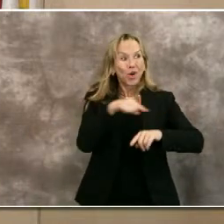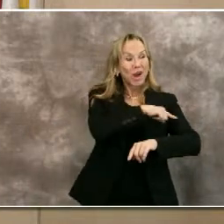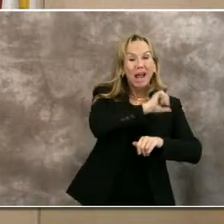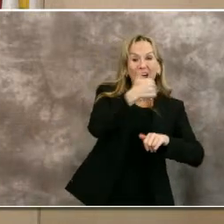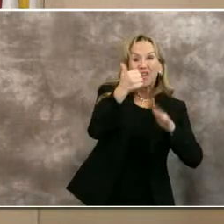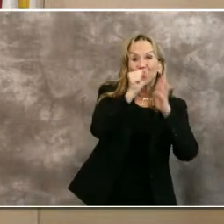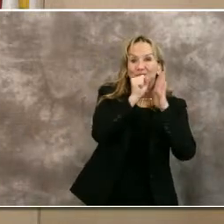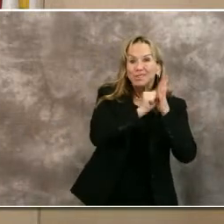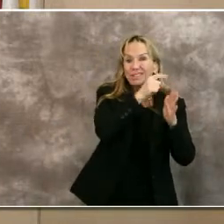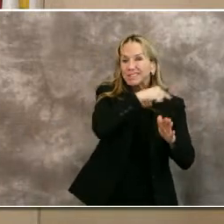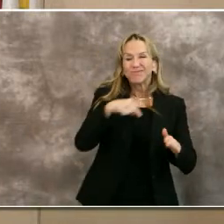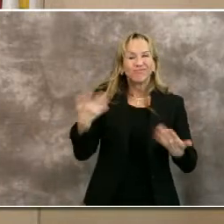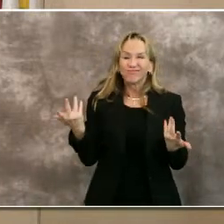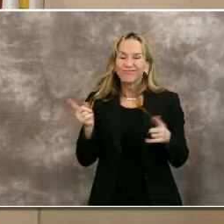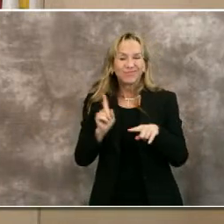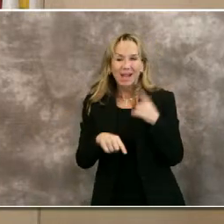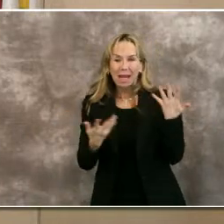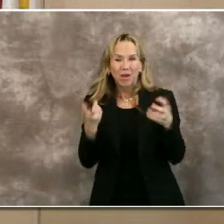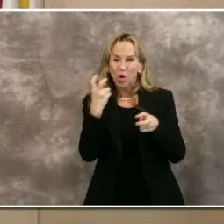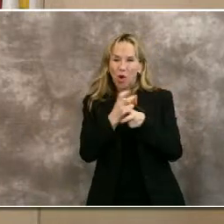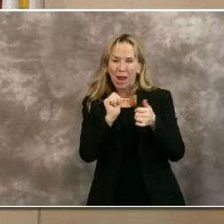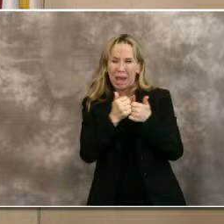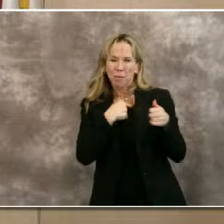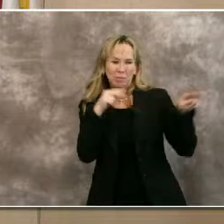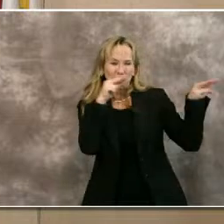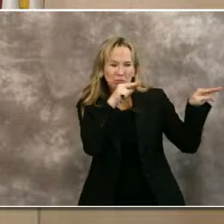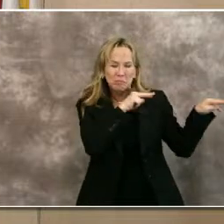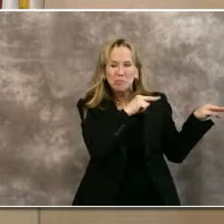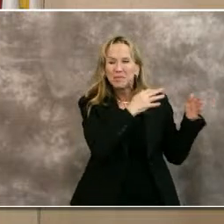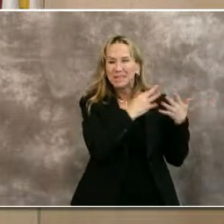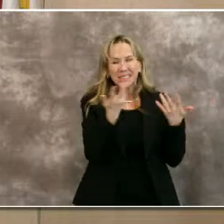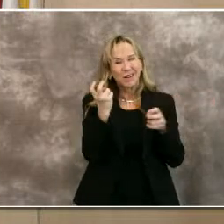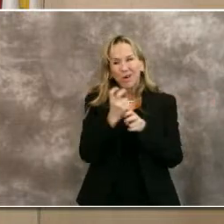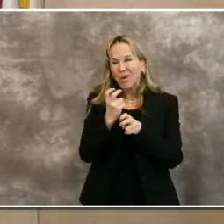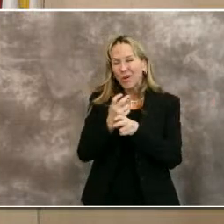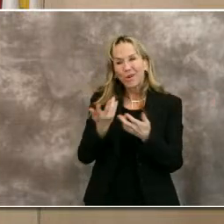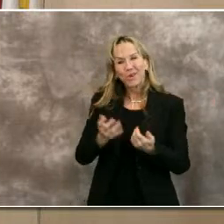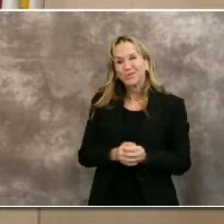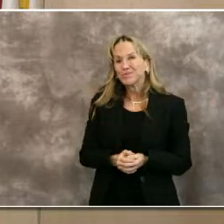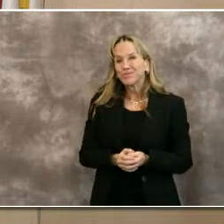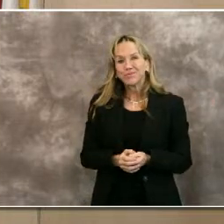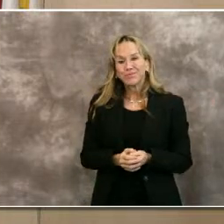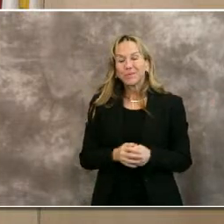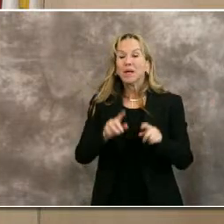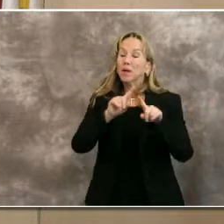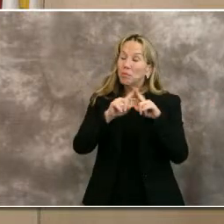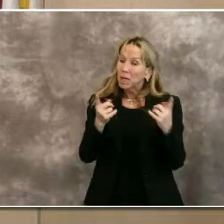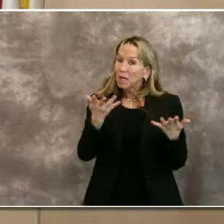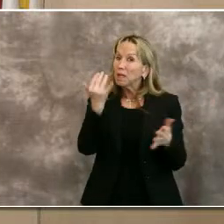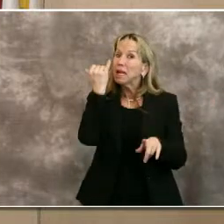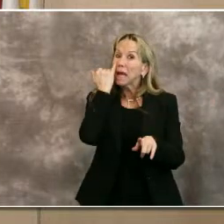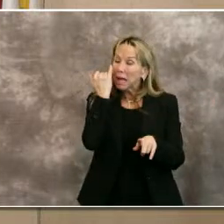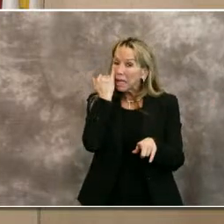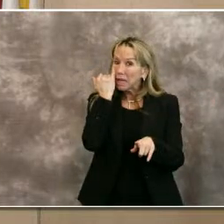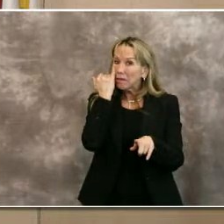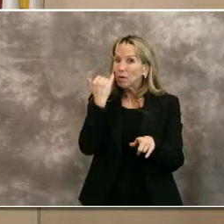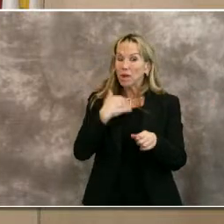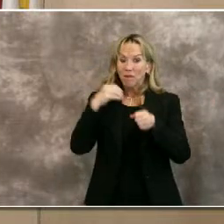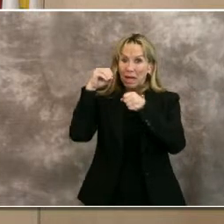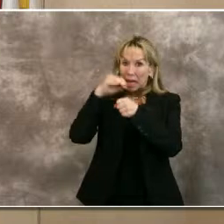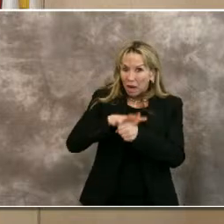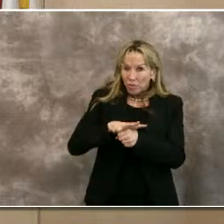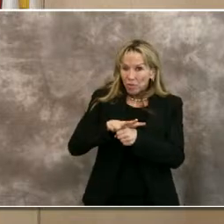coming into the county from other jurisdictions unless there are cases and or